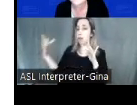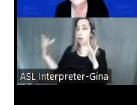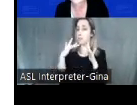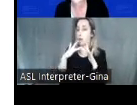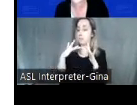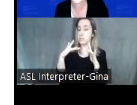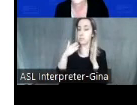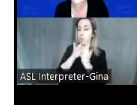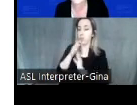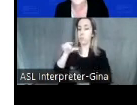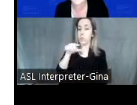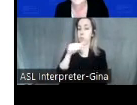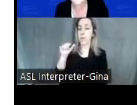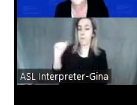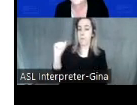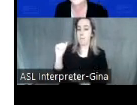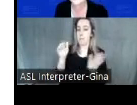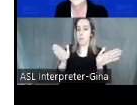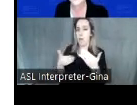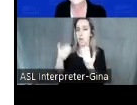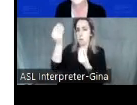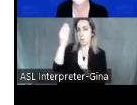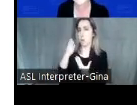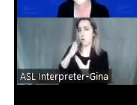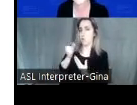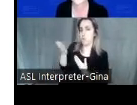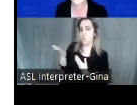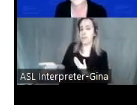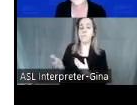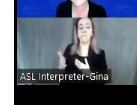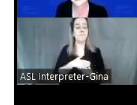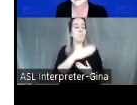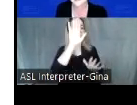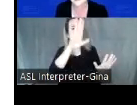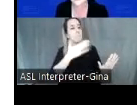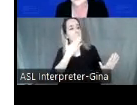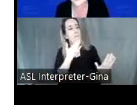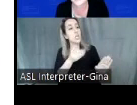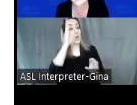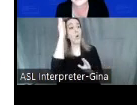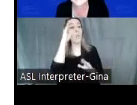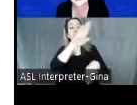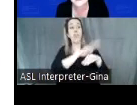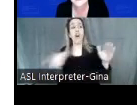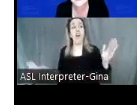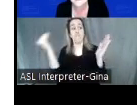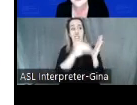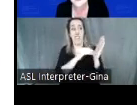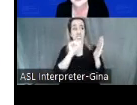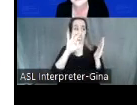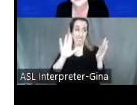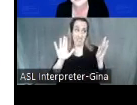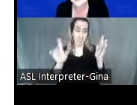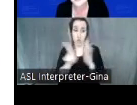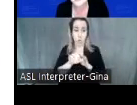and let us know who you are. And we'll also be calling these names again later on in the list in case they're joining us late. So our